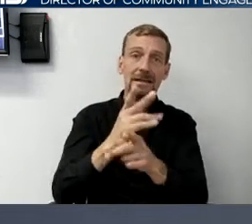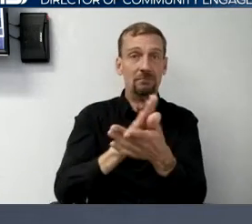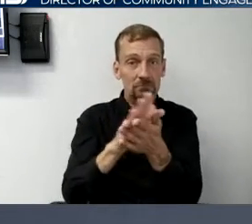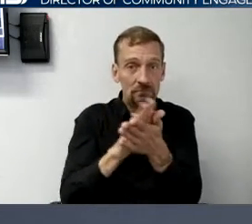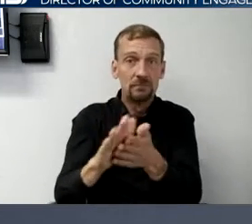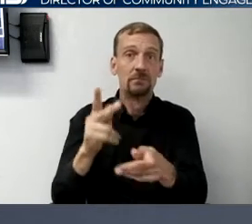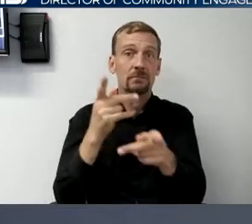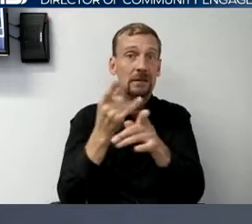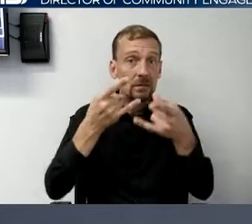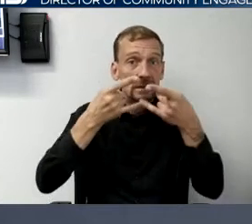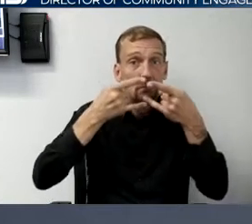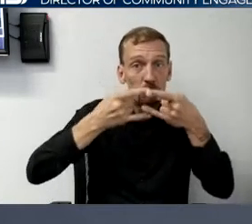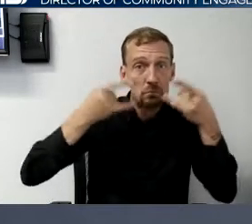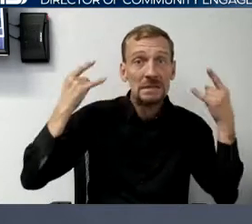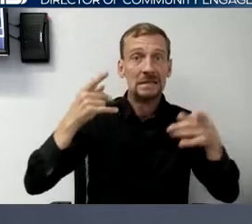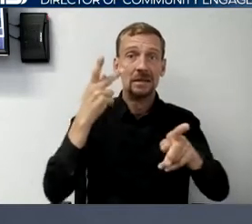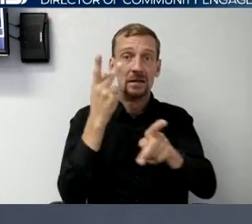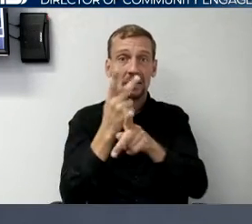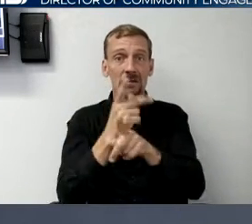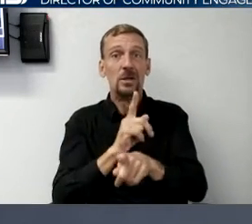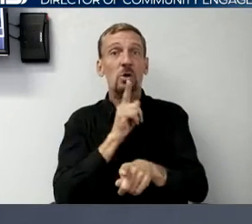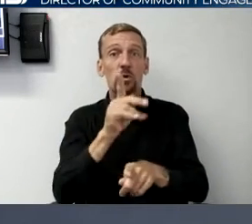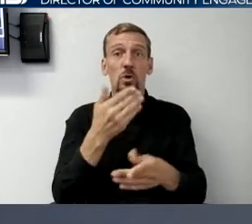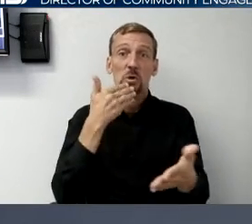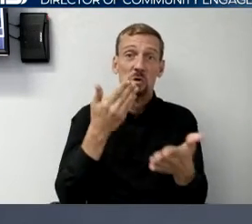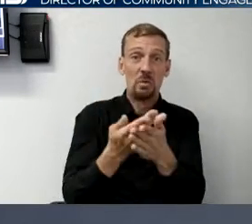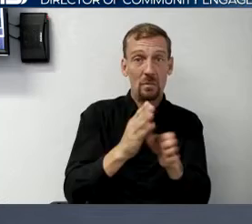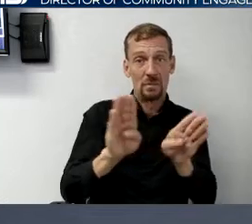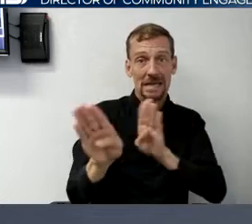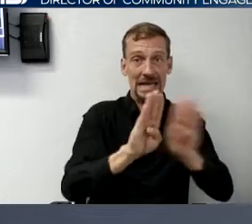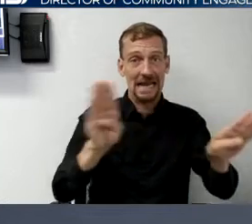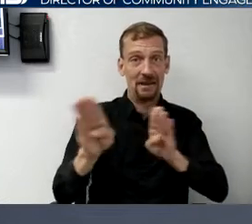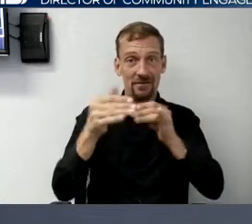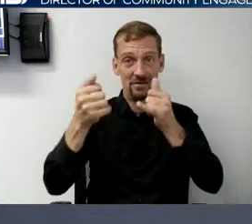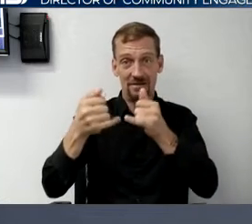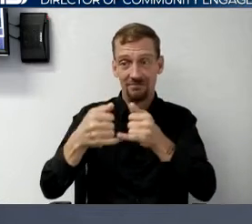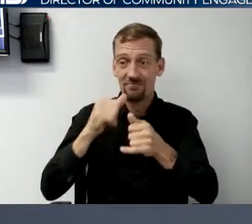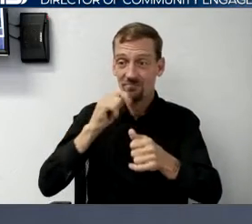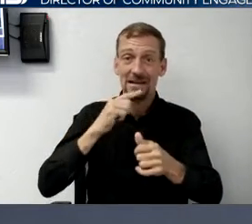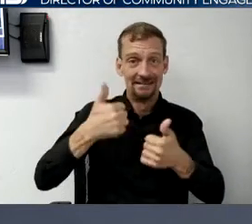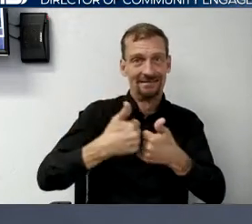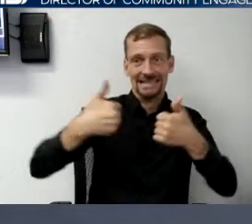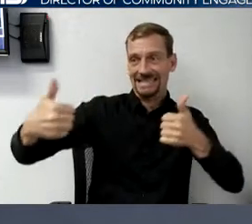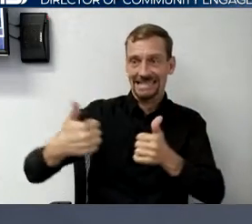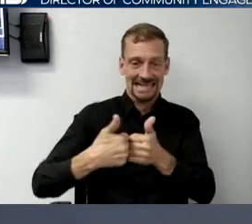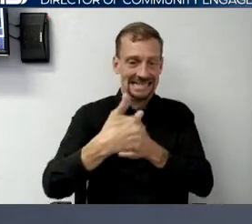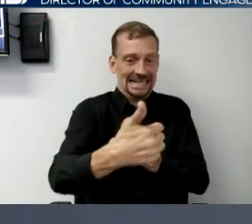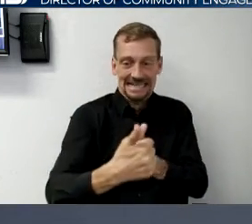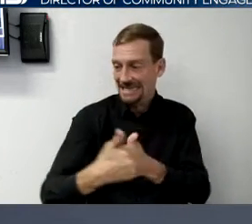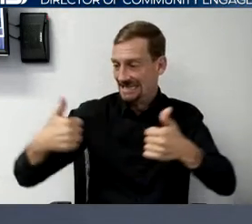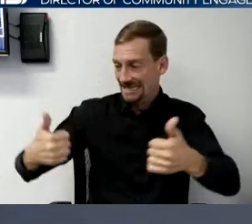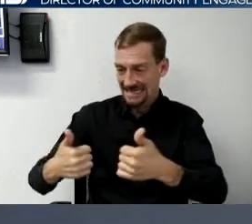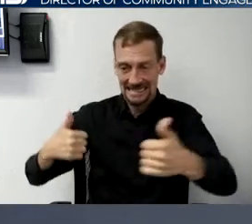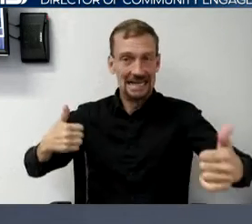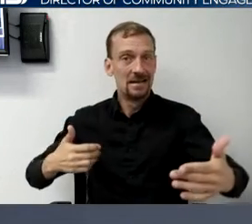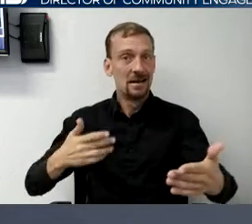to exercise good behaviors of distancing and mask wearing and washing your hands. We don't